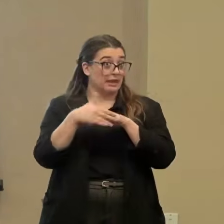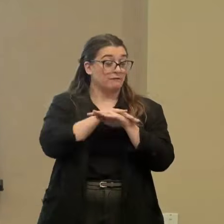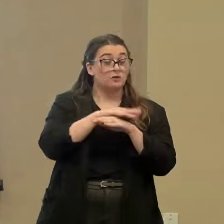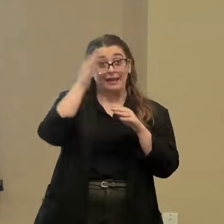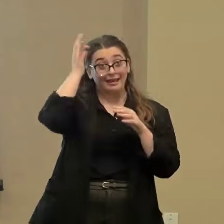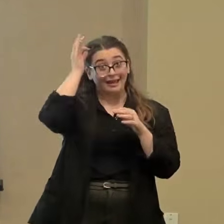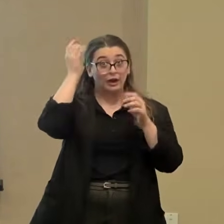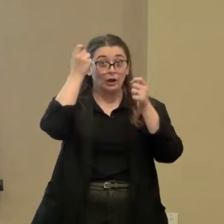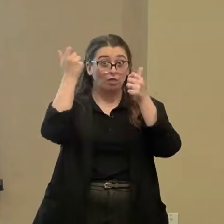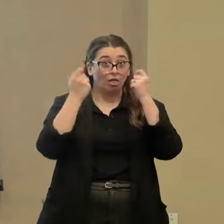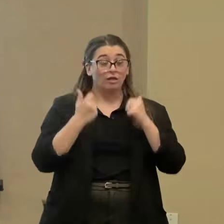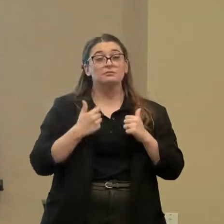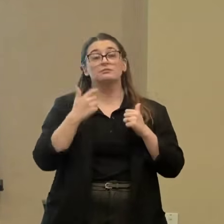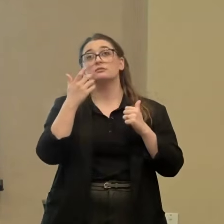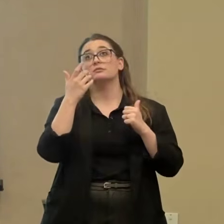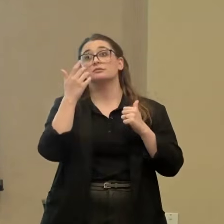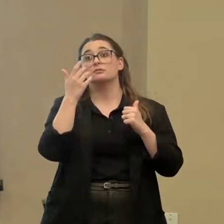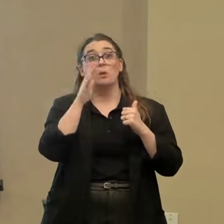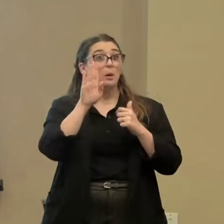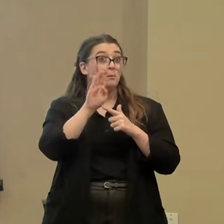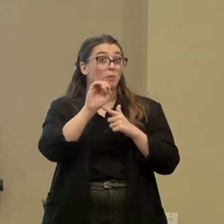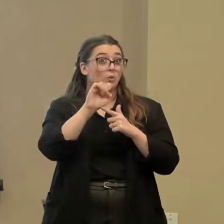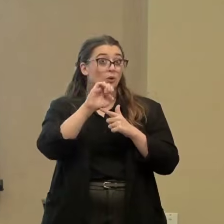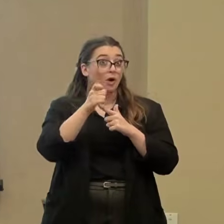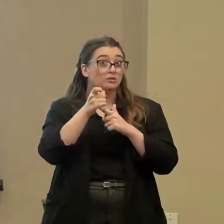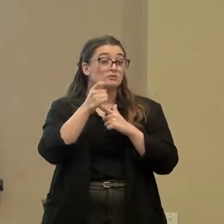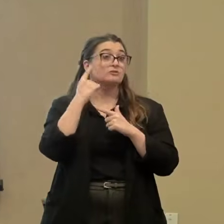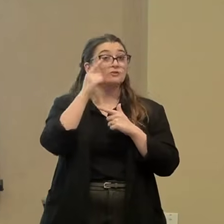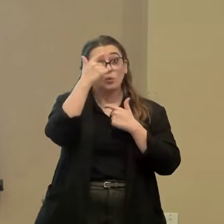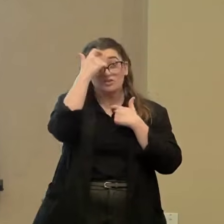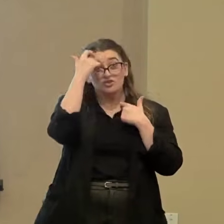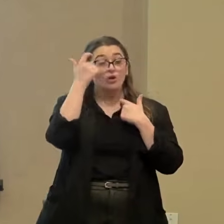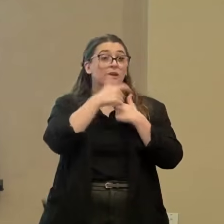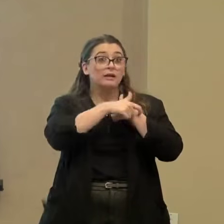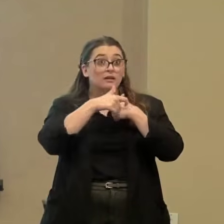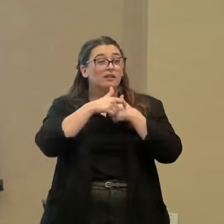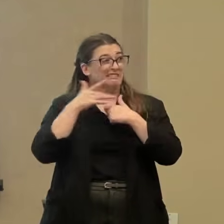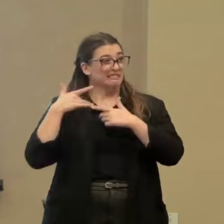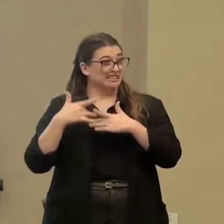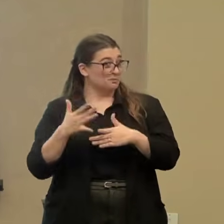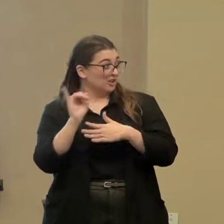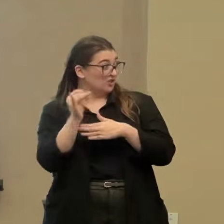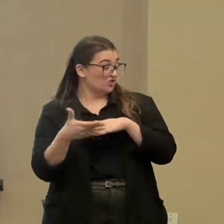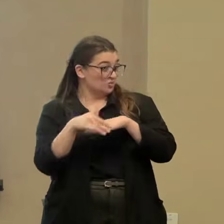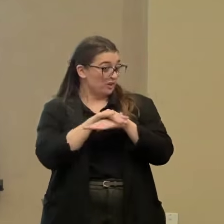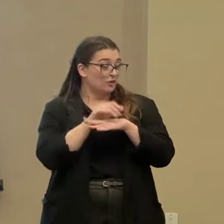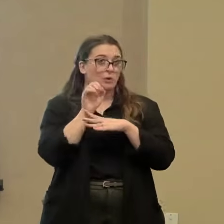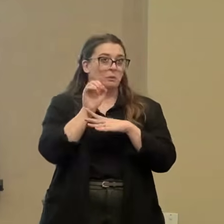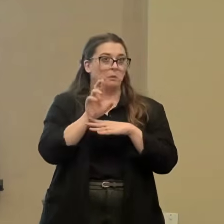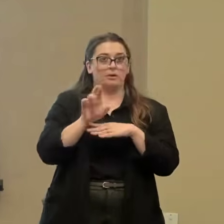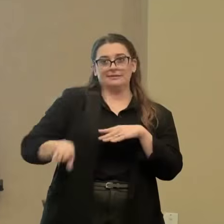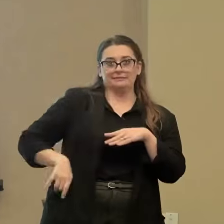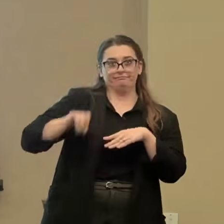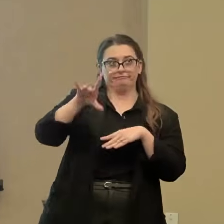having you mentioned Botox and things for scarring, are those going to be usually covered, or is that going to be an